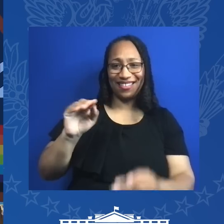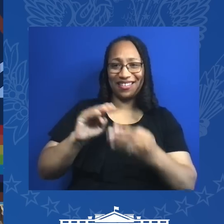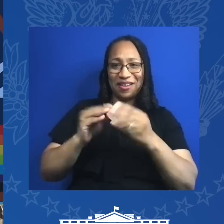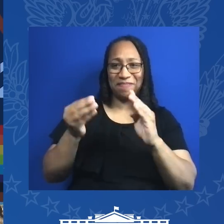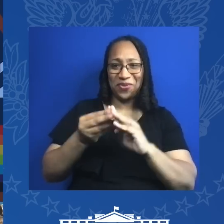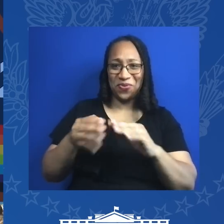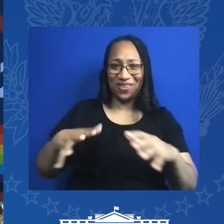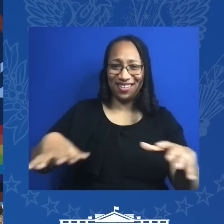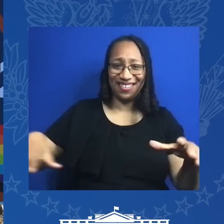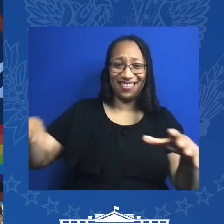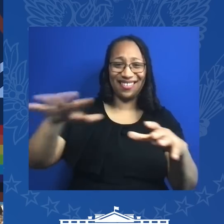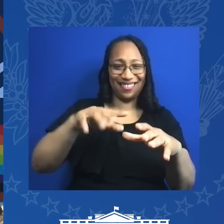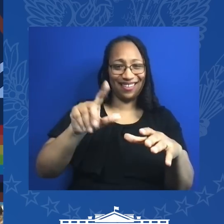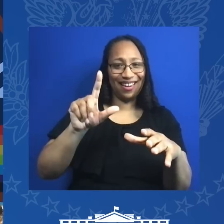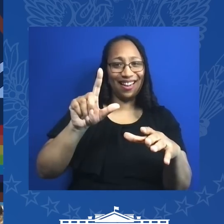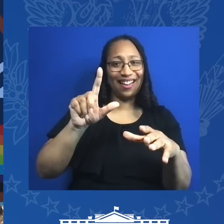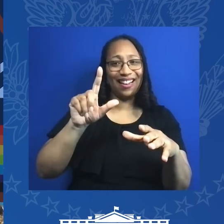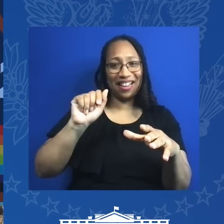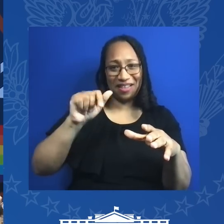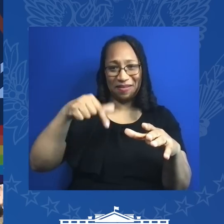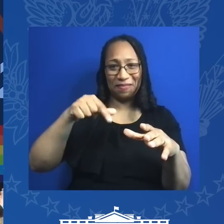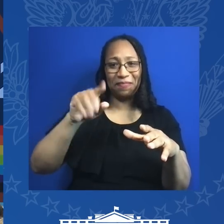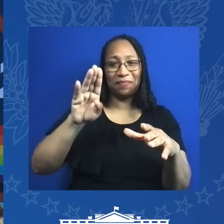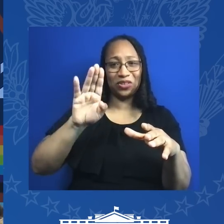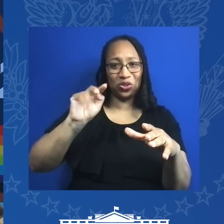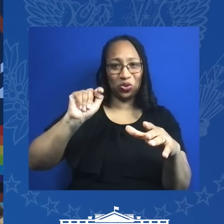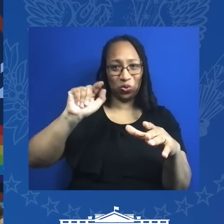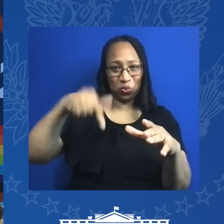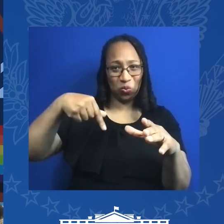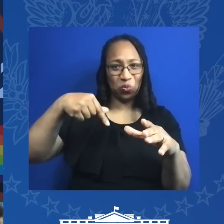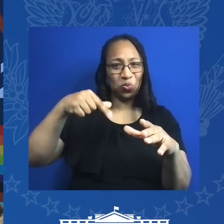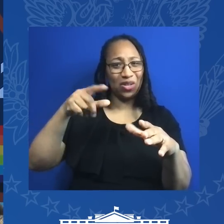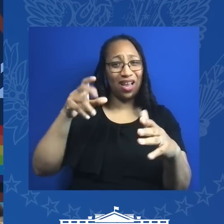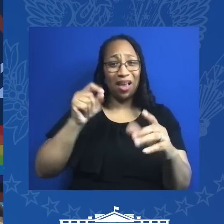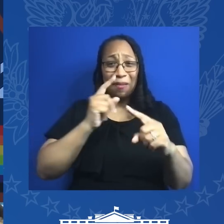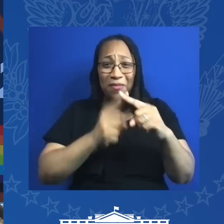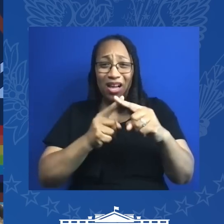president of the United States, Joe Biden.